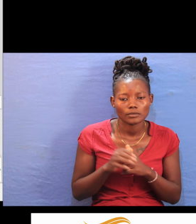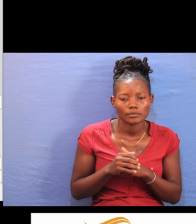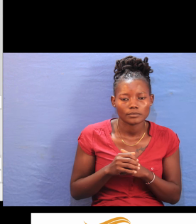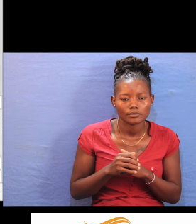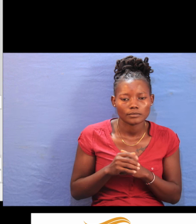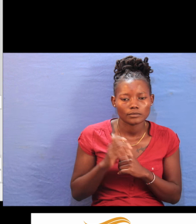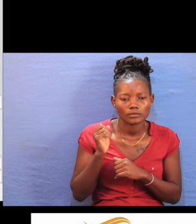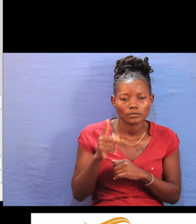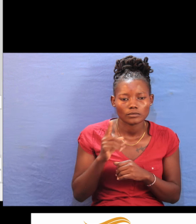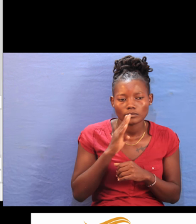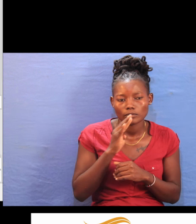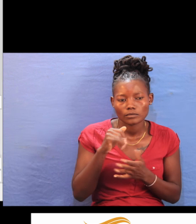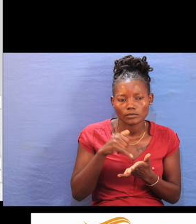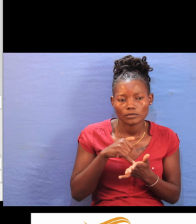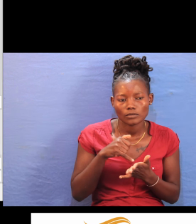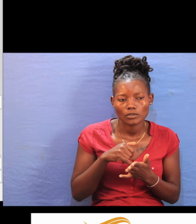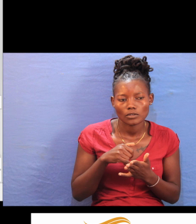goals.